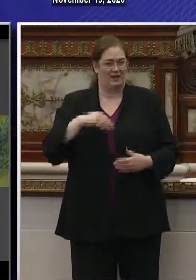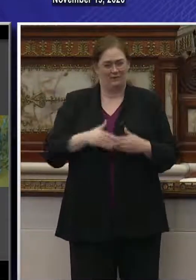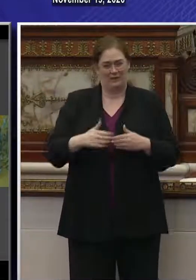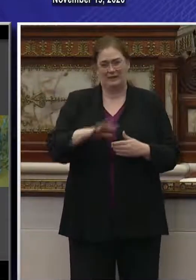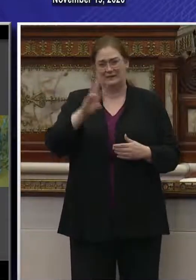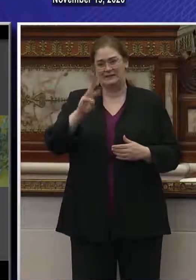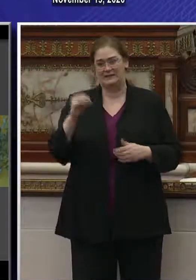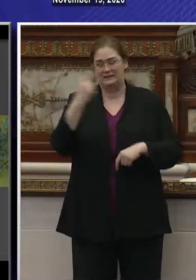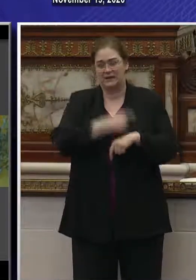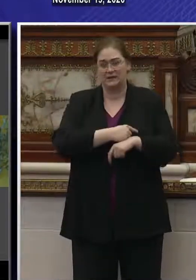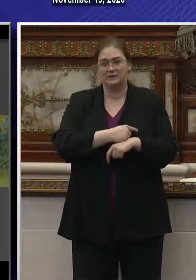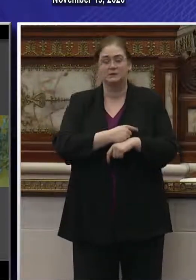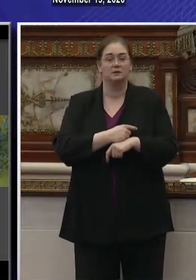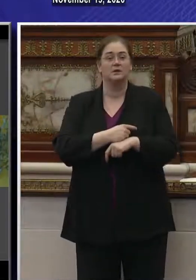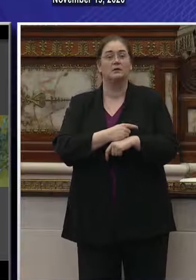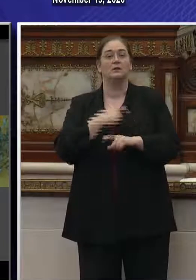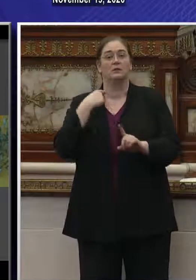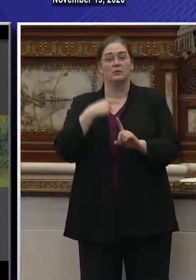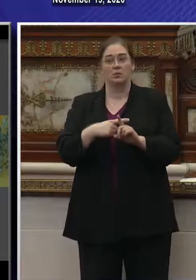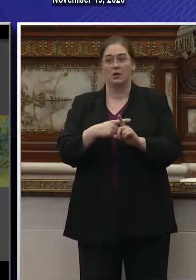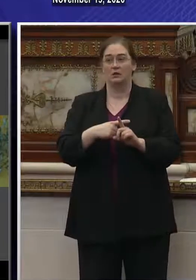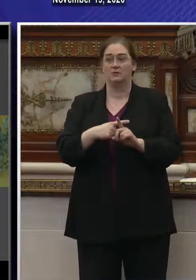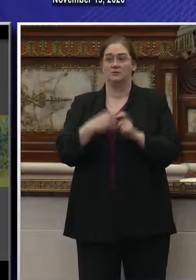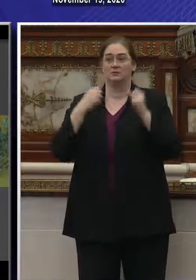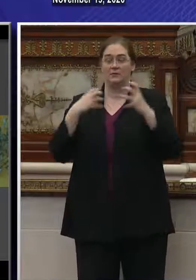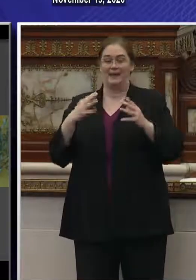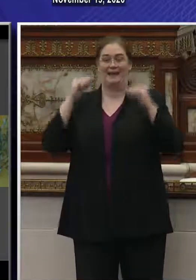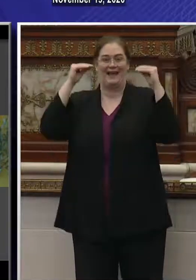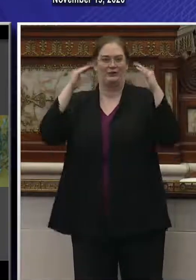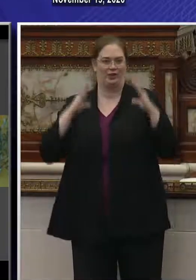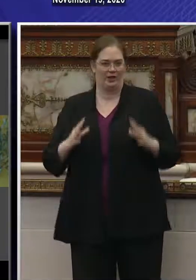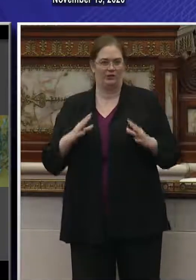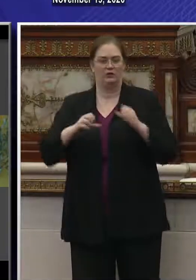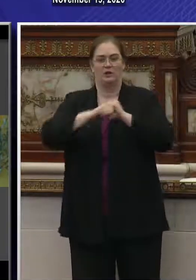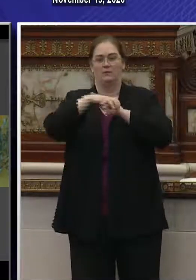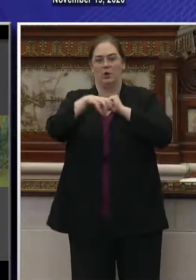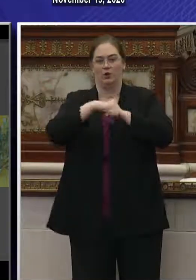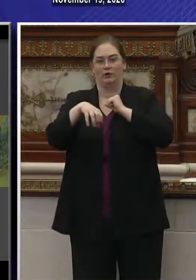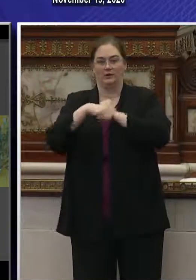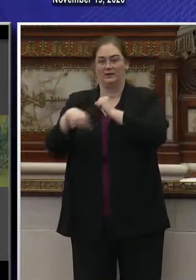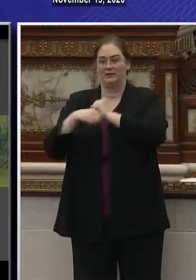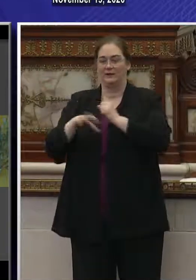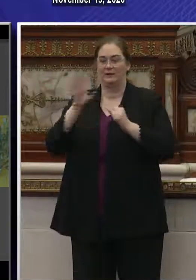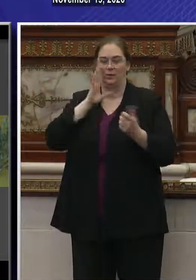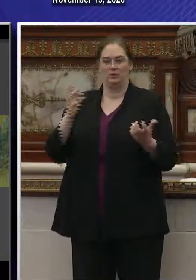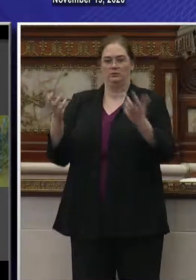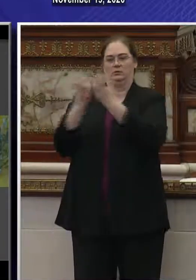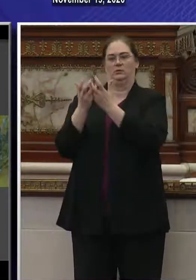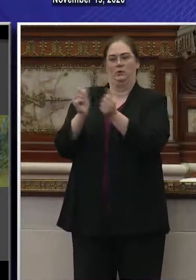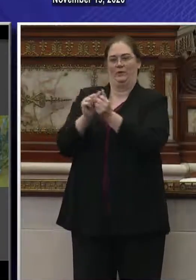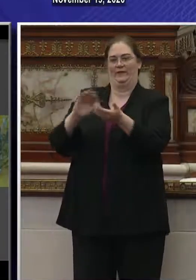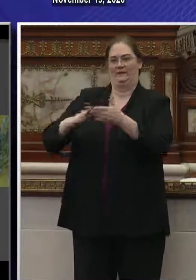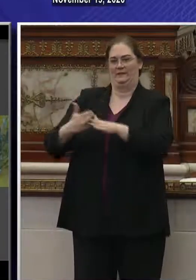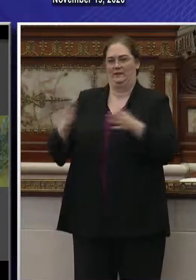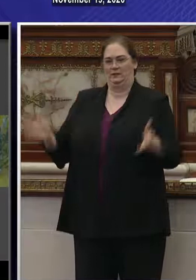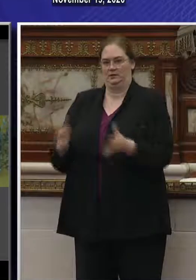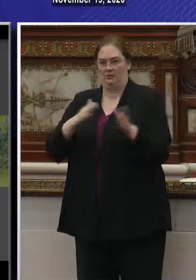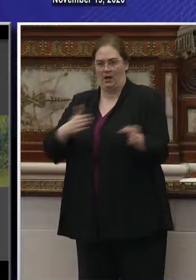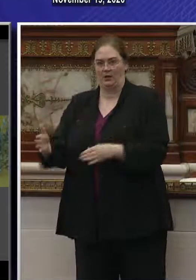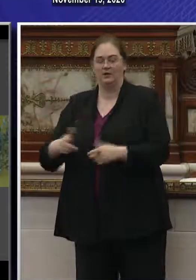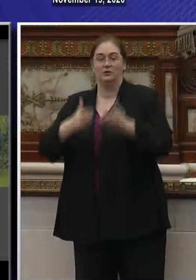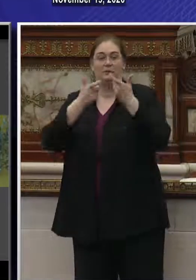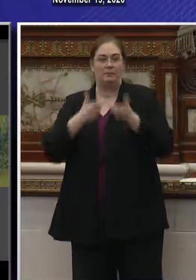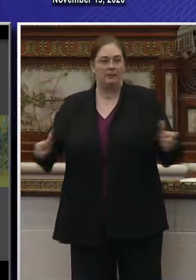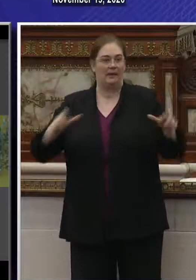60 days, as well as an army of educators and a marketing campaign that's going to be in line with the city. This is going to be a